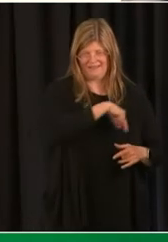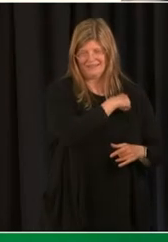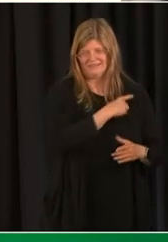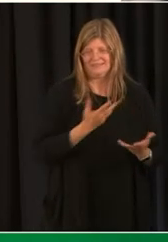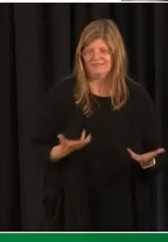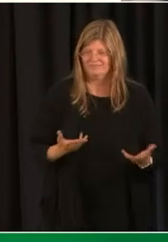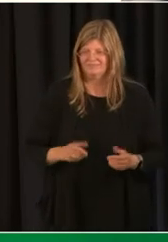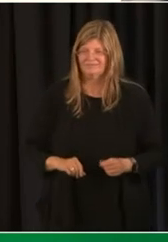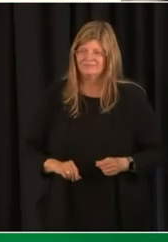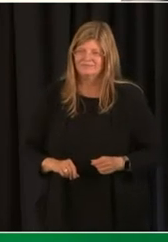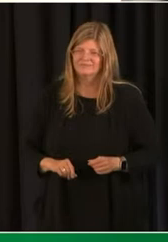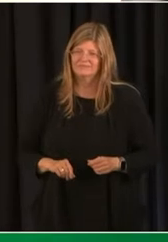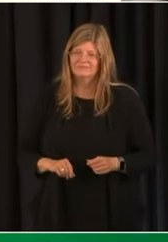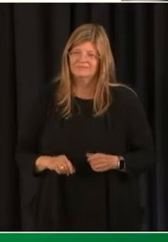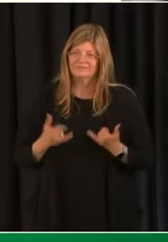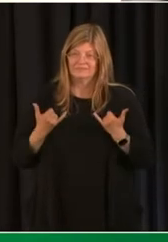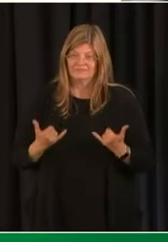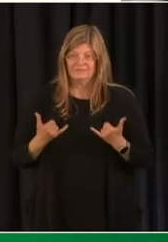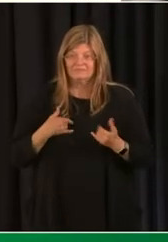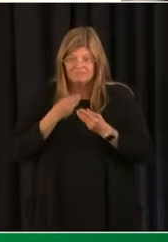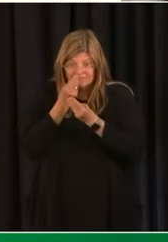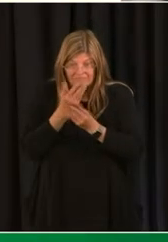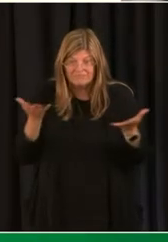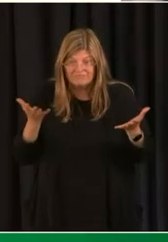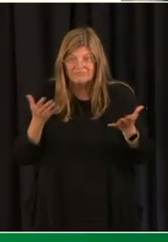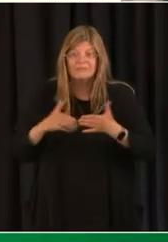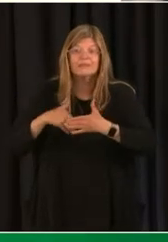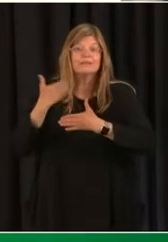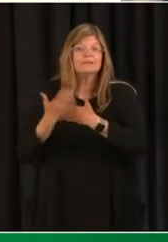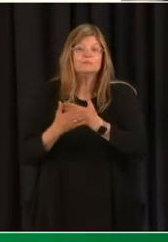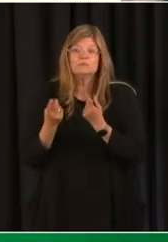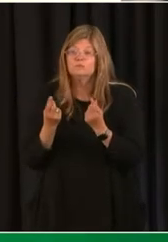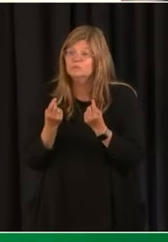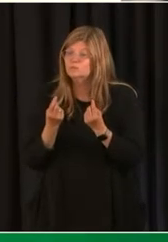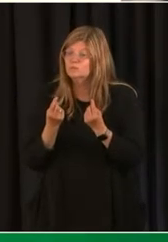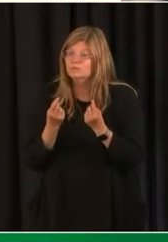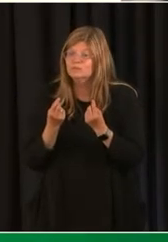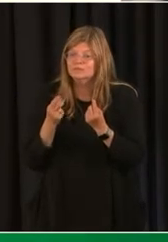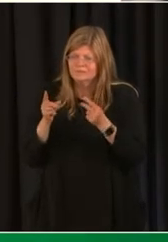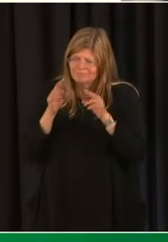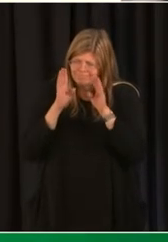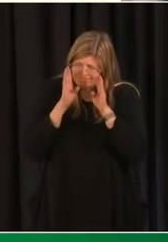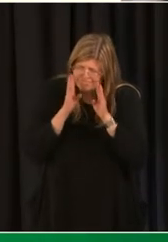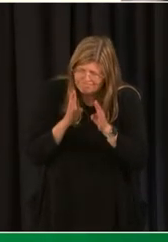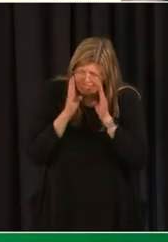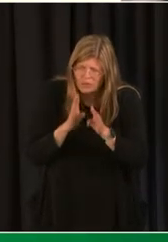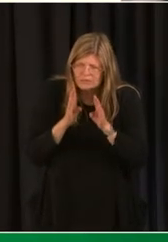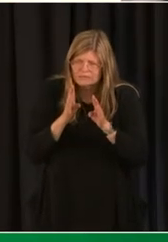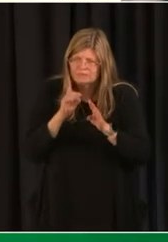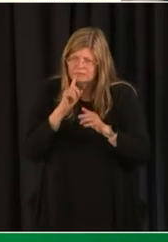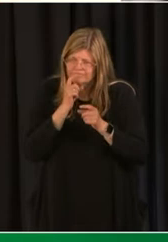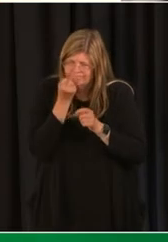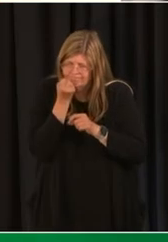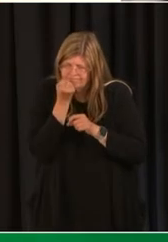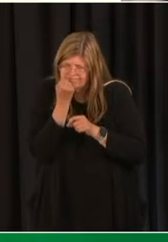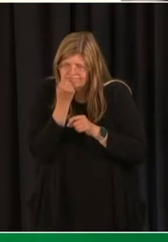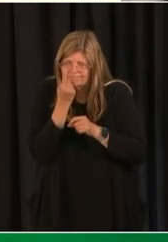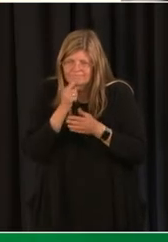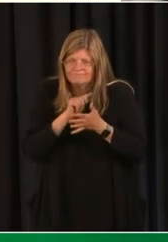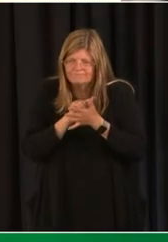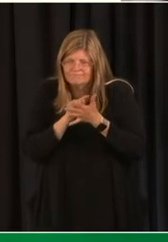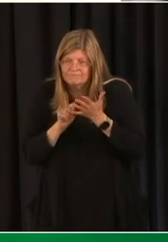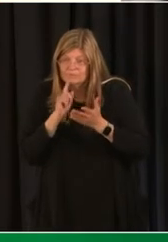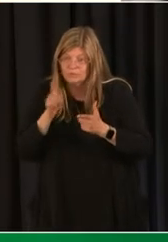and Community Development to inform you as to your next steps. But just if you're listening, I want you to be able to understand. If you are a tenant